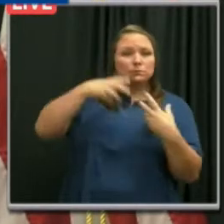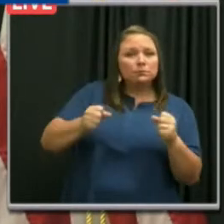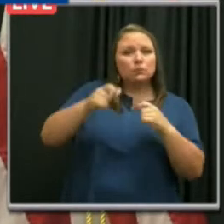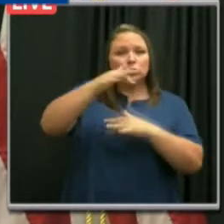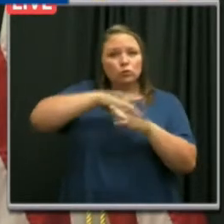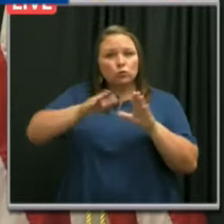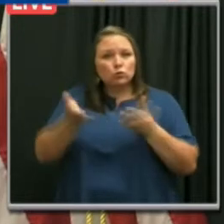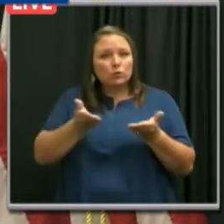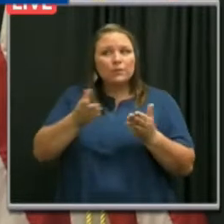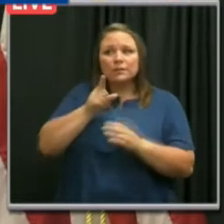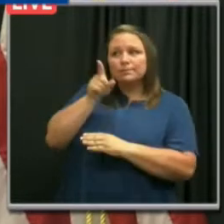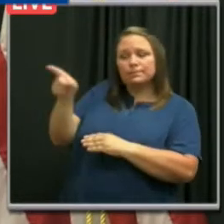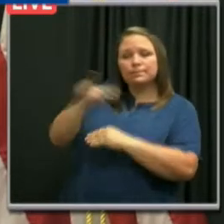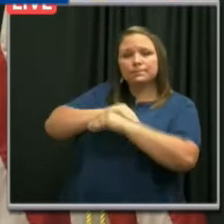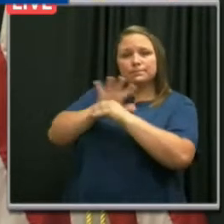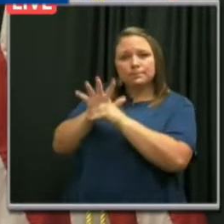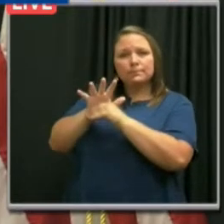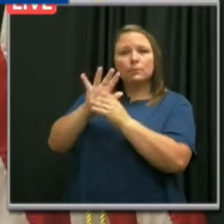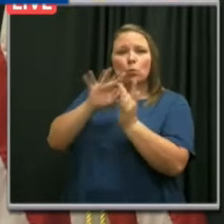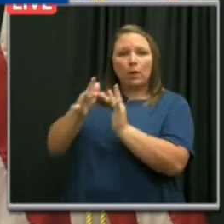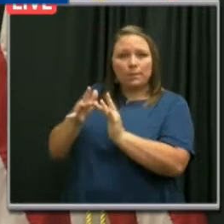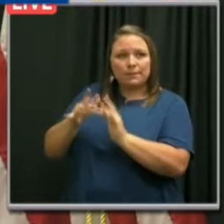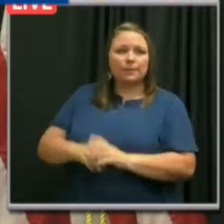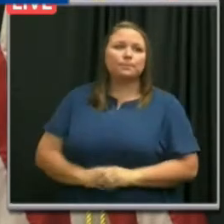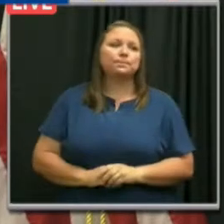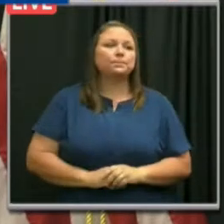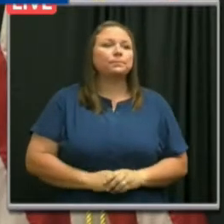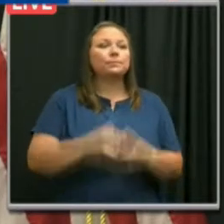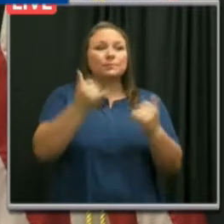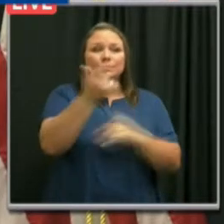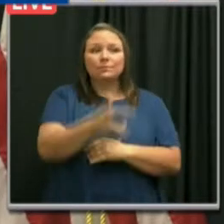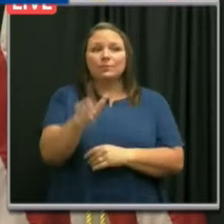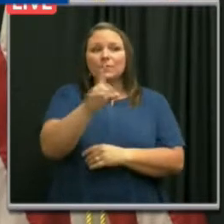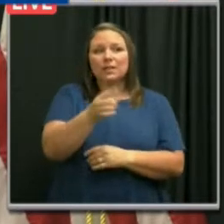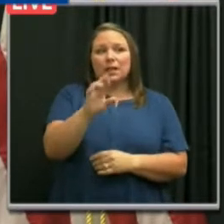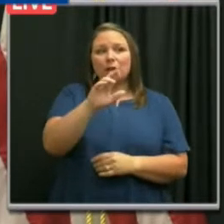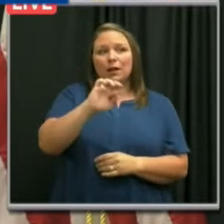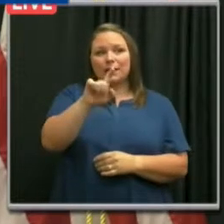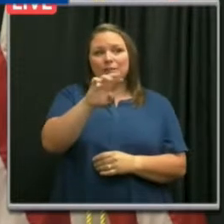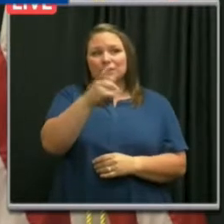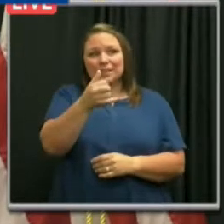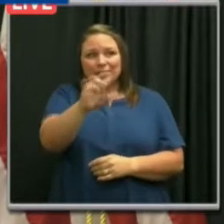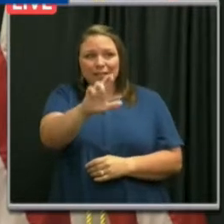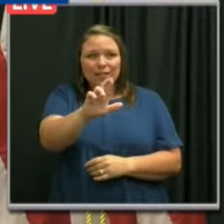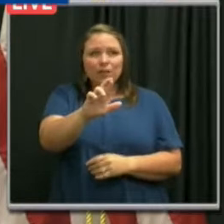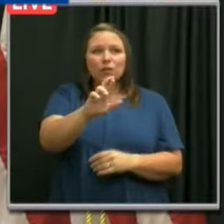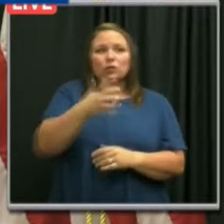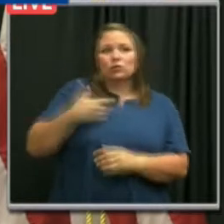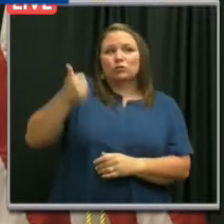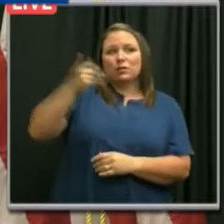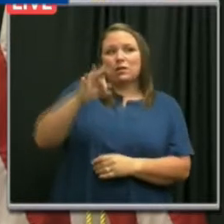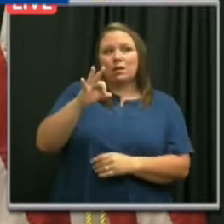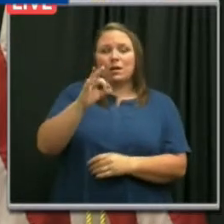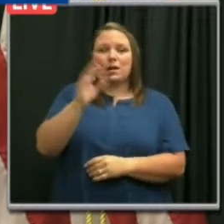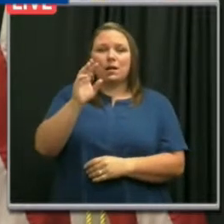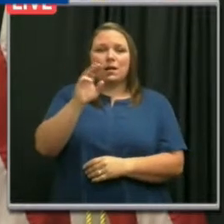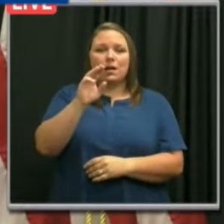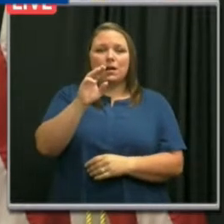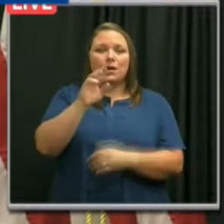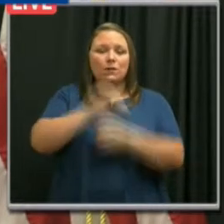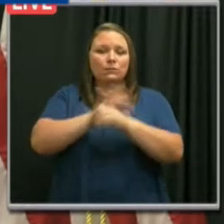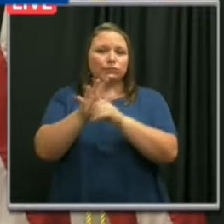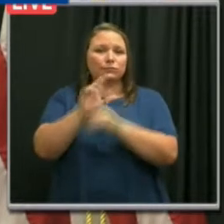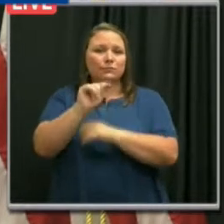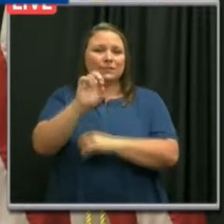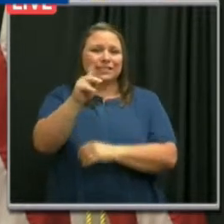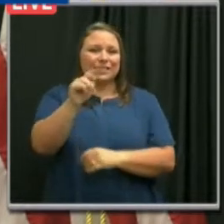assistance at the Metro COVID-19 website. And now I'll turn it over to Dr. Alex Jahangir, Chair of the Metro Coronavirus